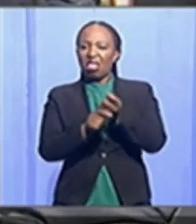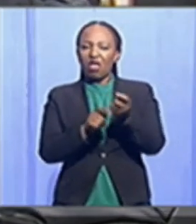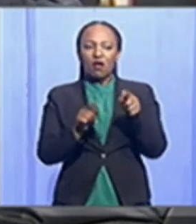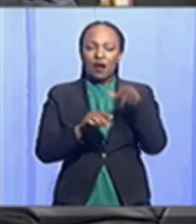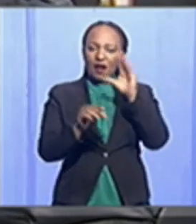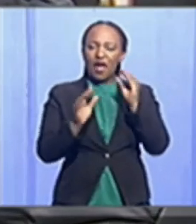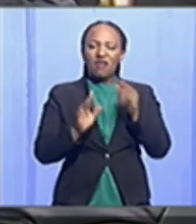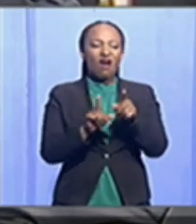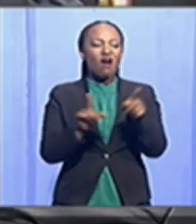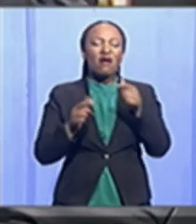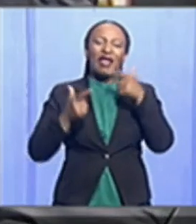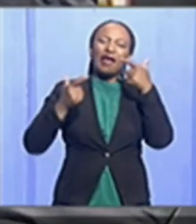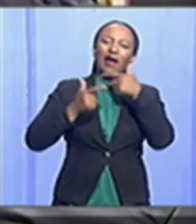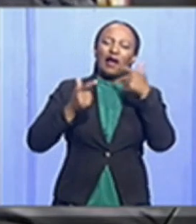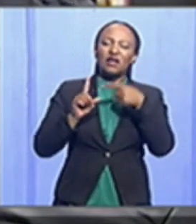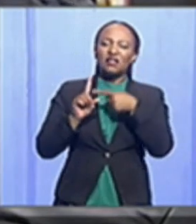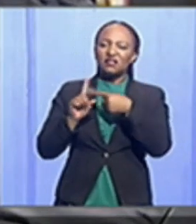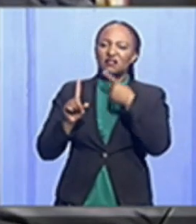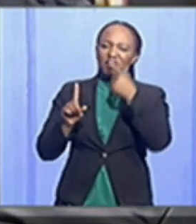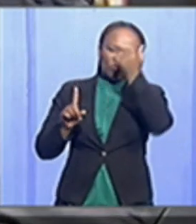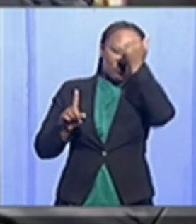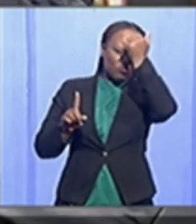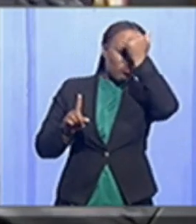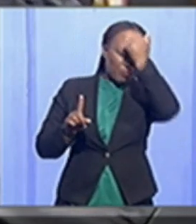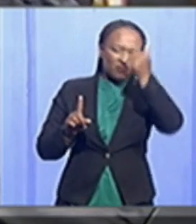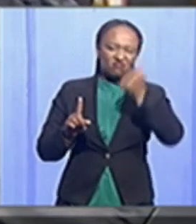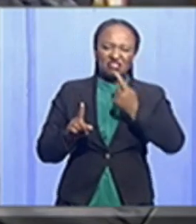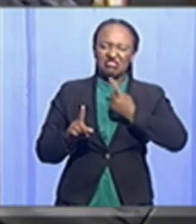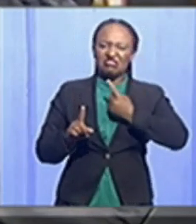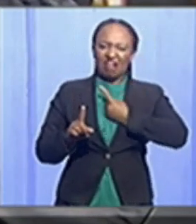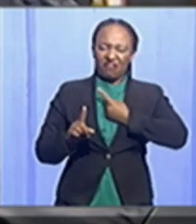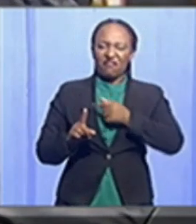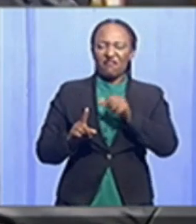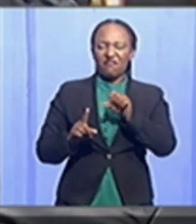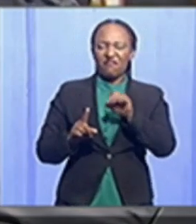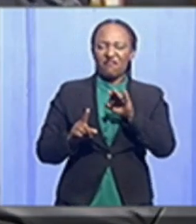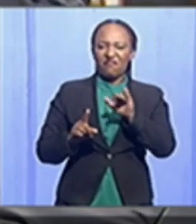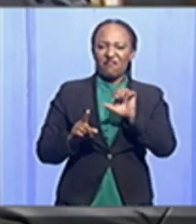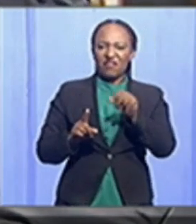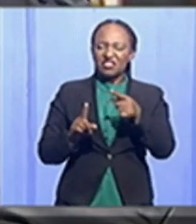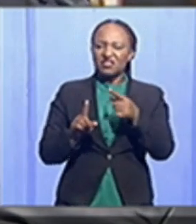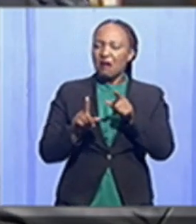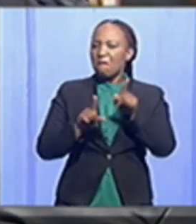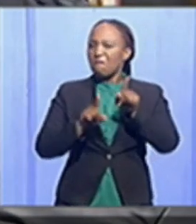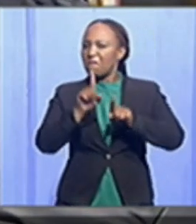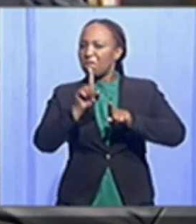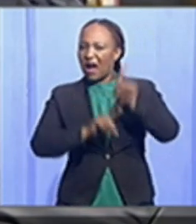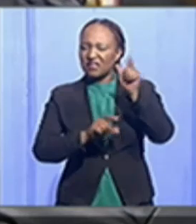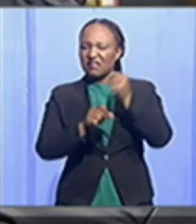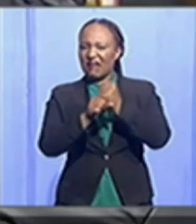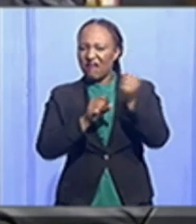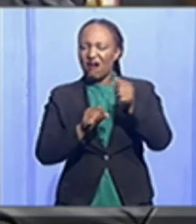ga le stupid a le selfish a le stubborn a ka se tswila passage so re tshwenegile kudu Joseph be se ngwana